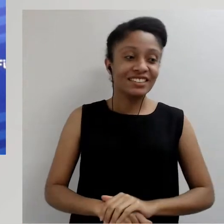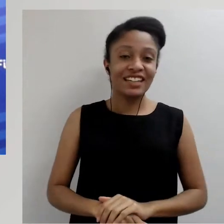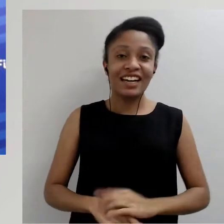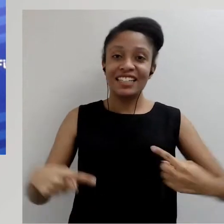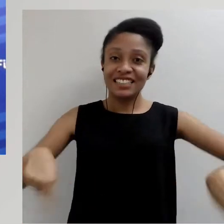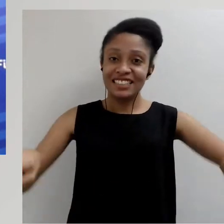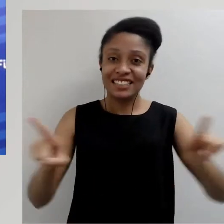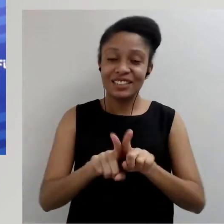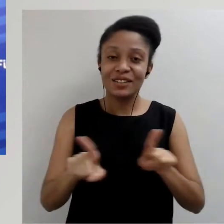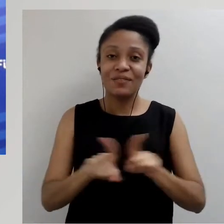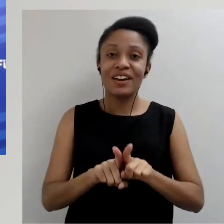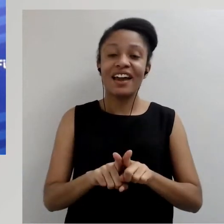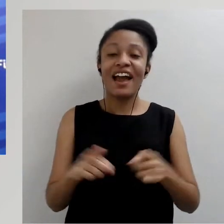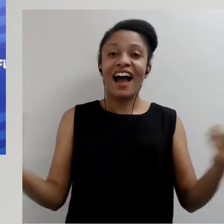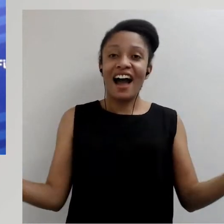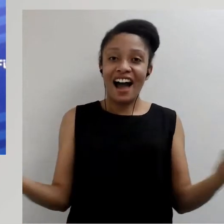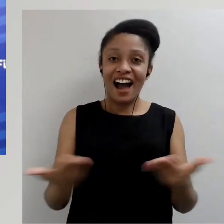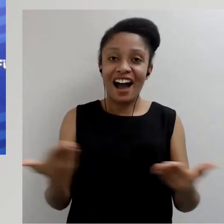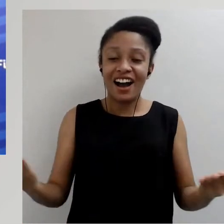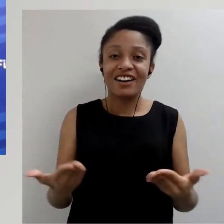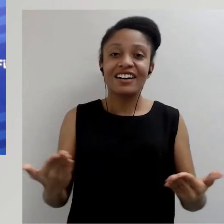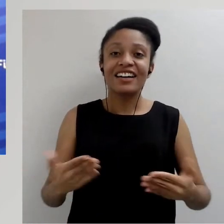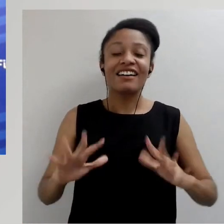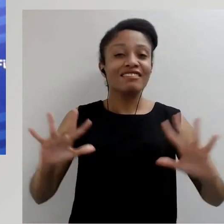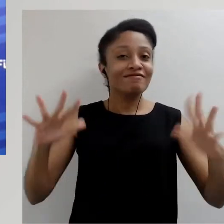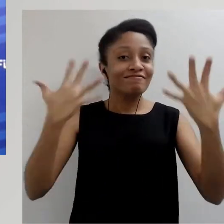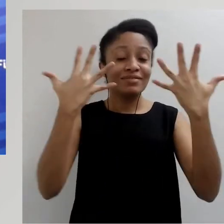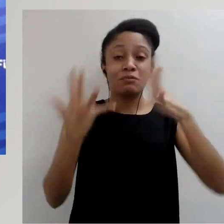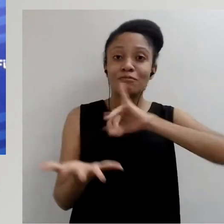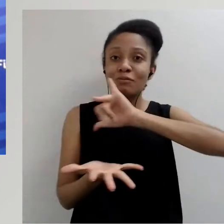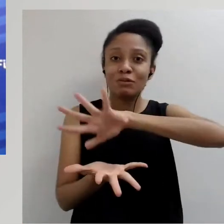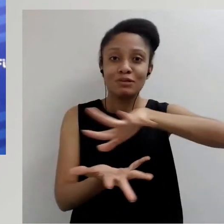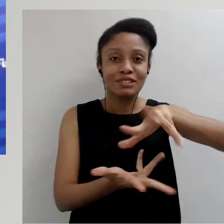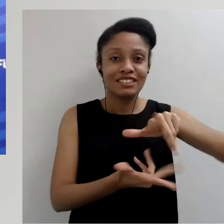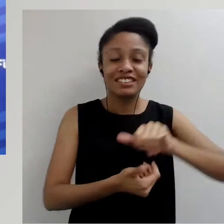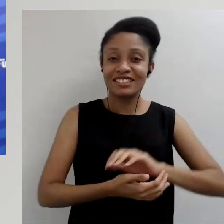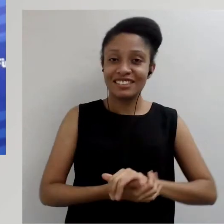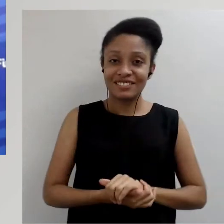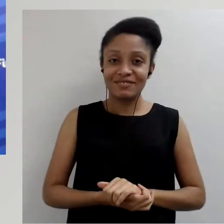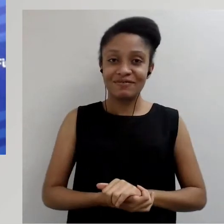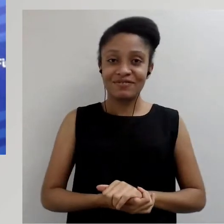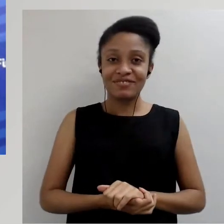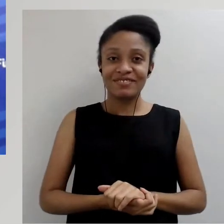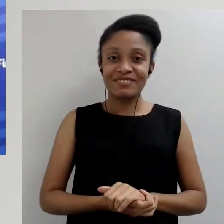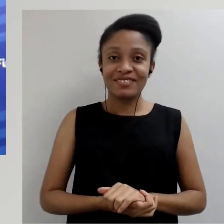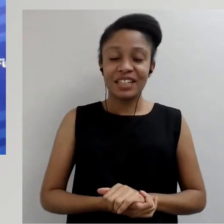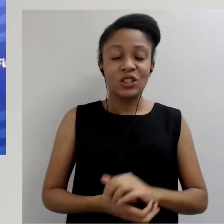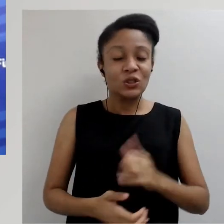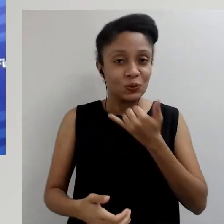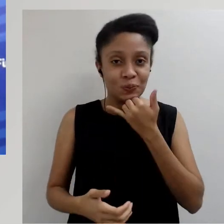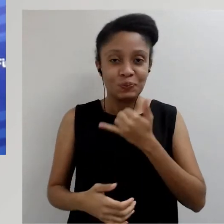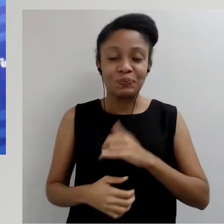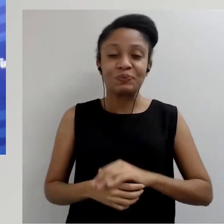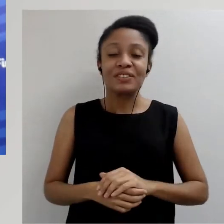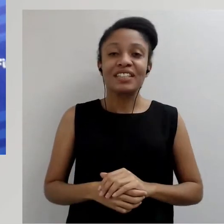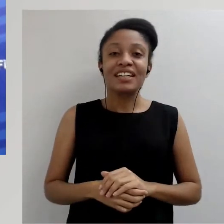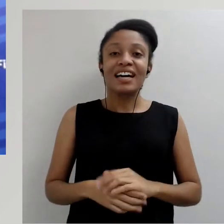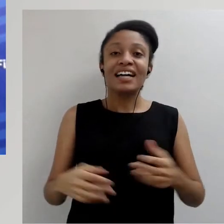that supported us to succeed in this international seminar.